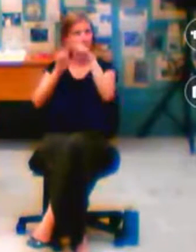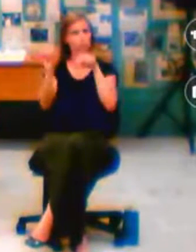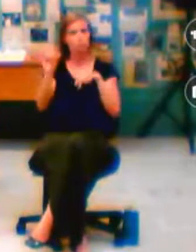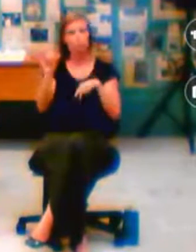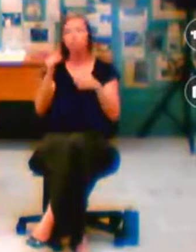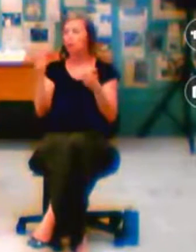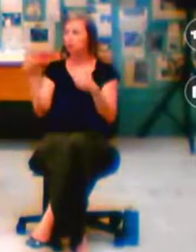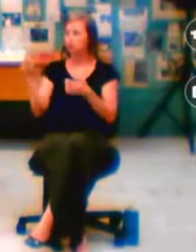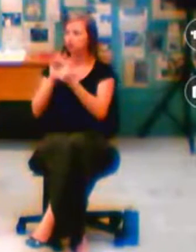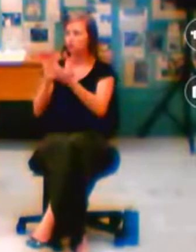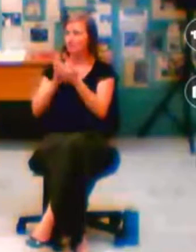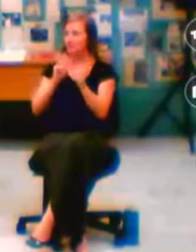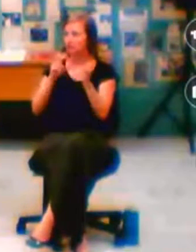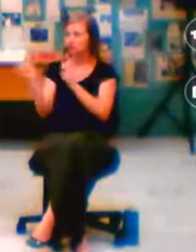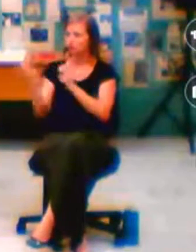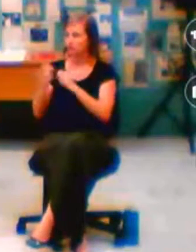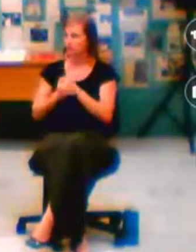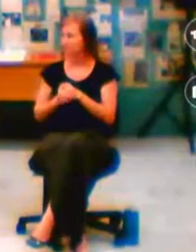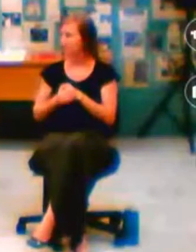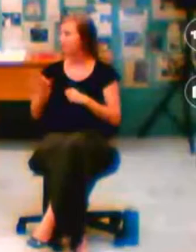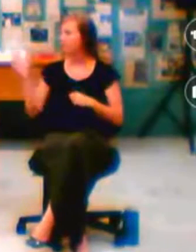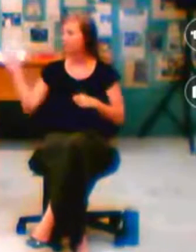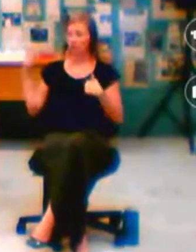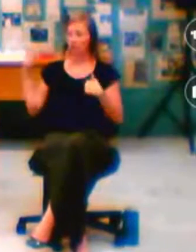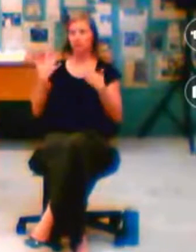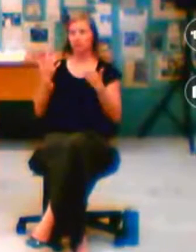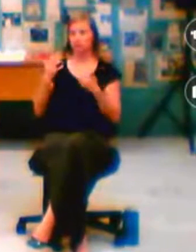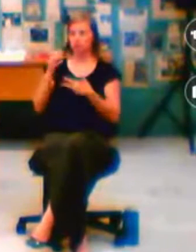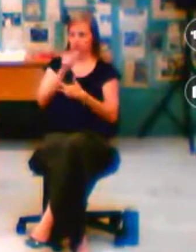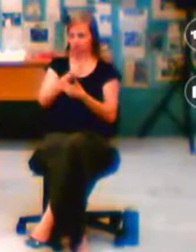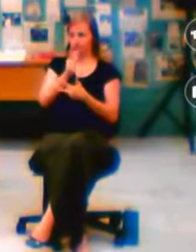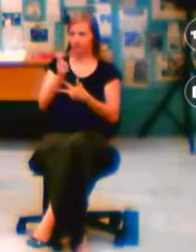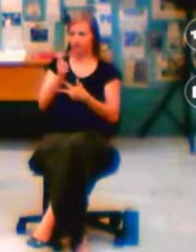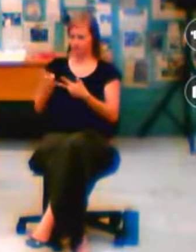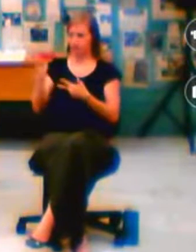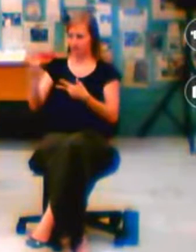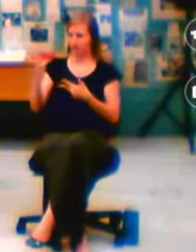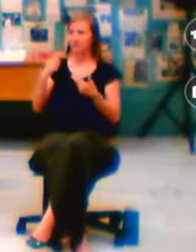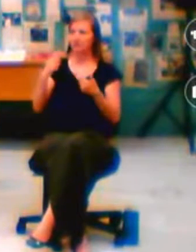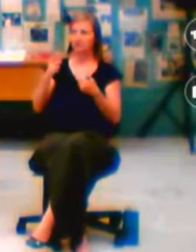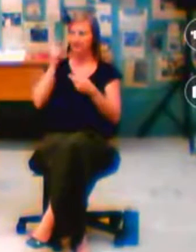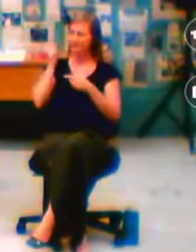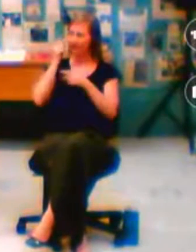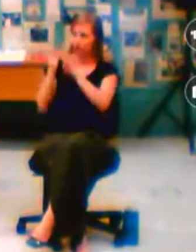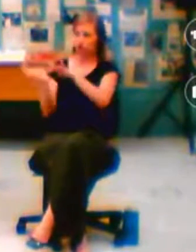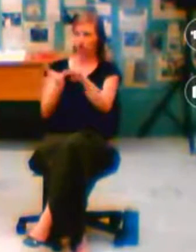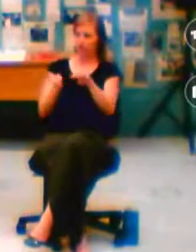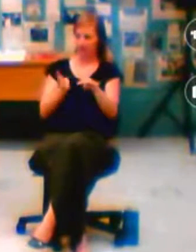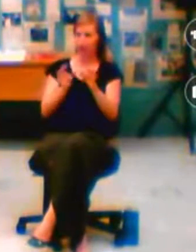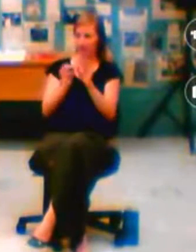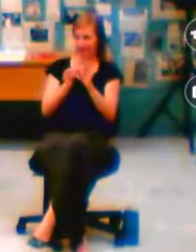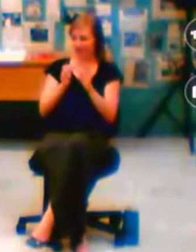So to me that means taxes increase, make up.